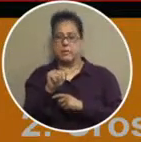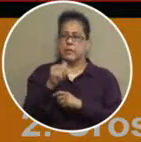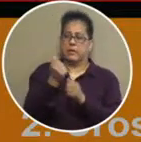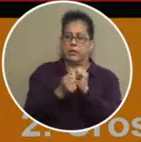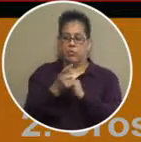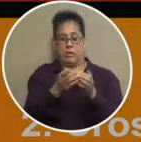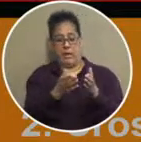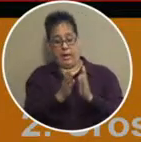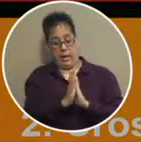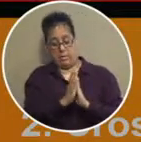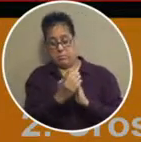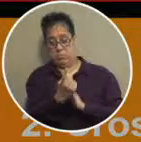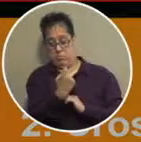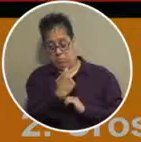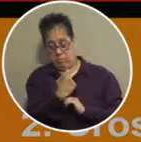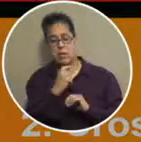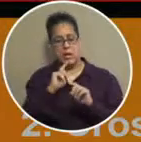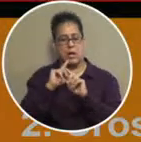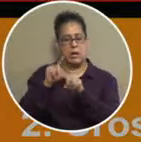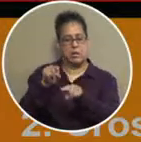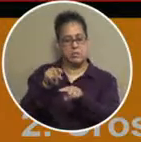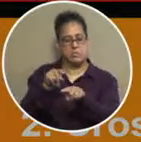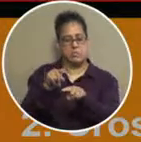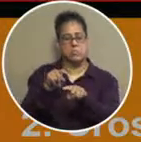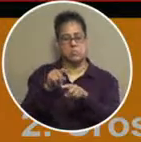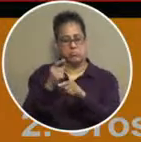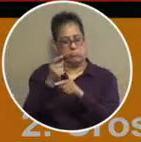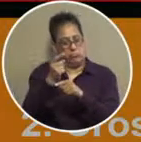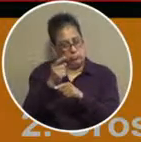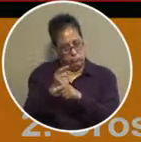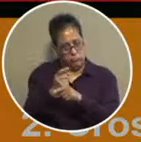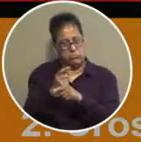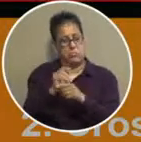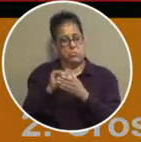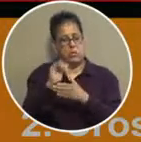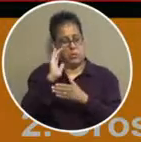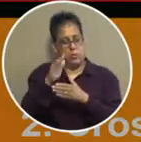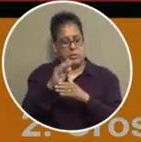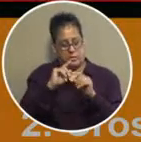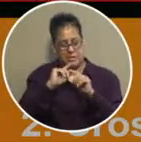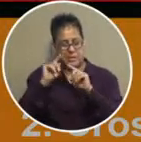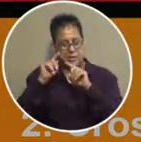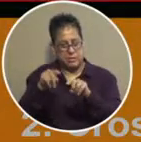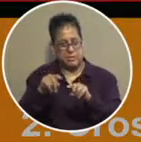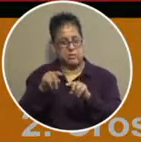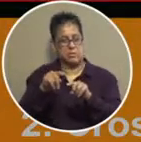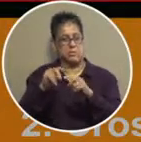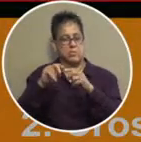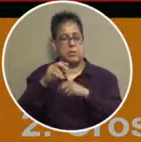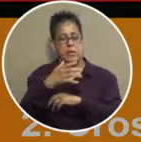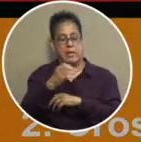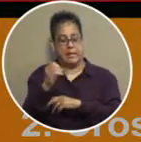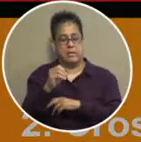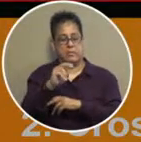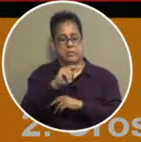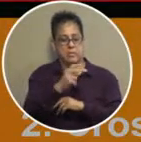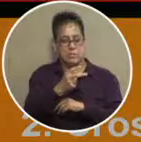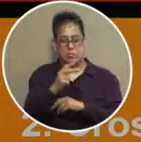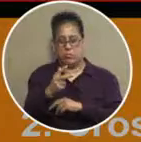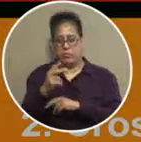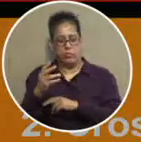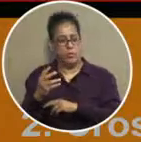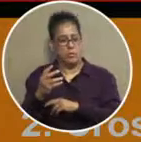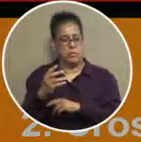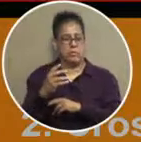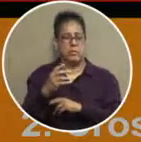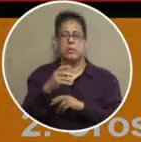asks a question, that we answer it in a prolific manner that addresses the issue, but then also talks about the second, third, and fourth order of